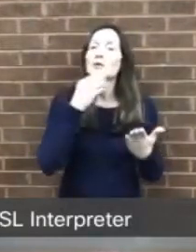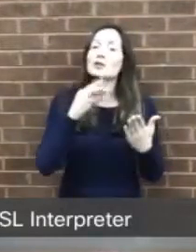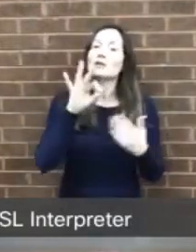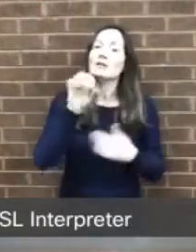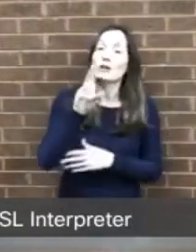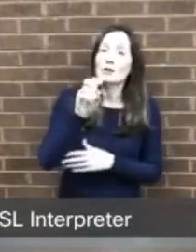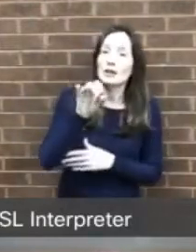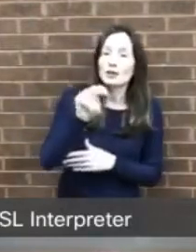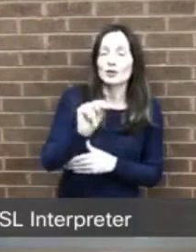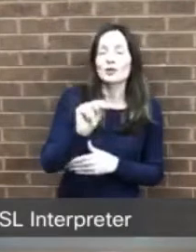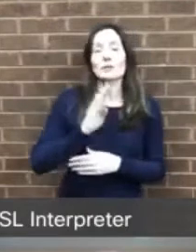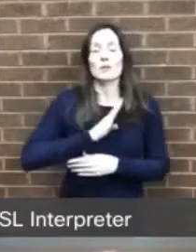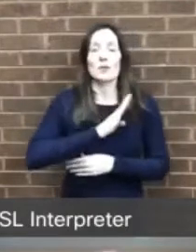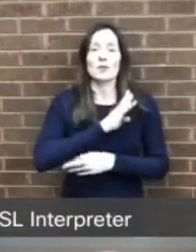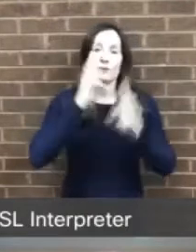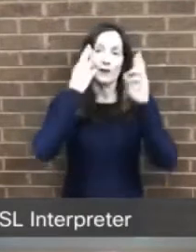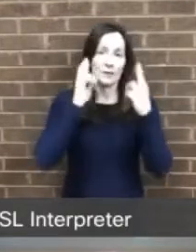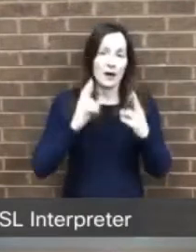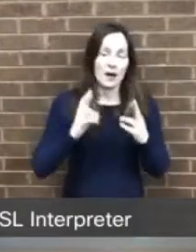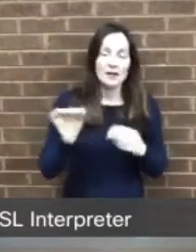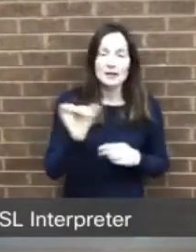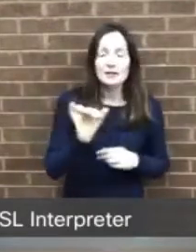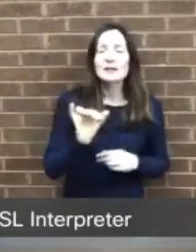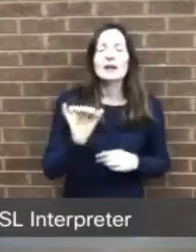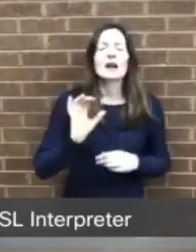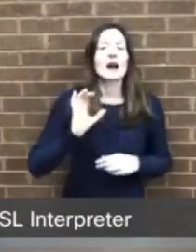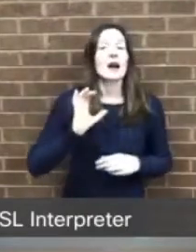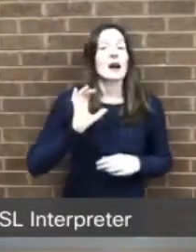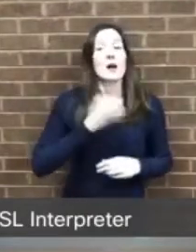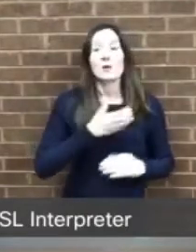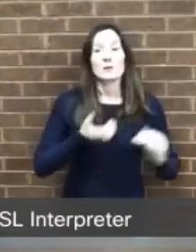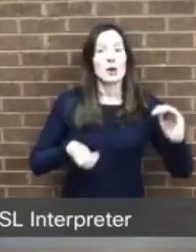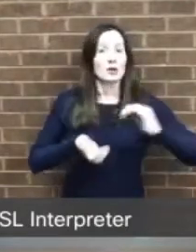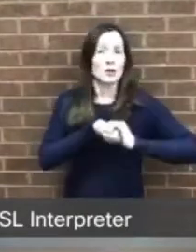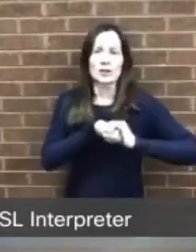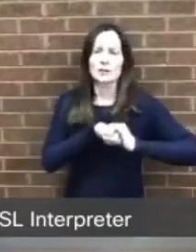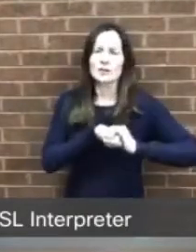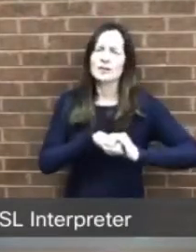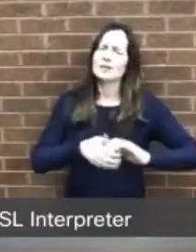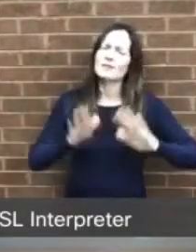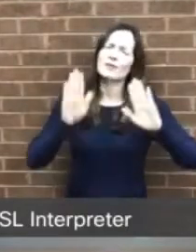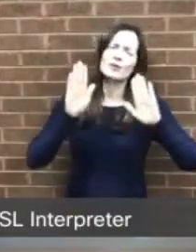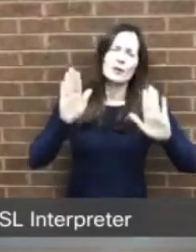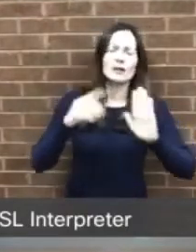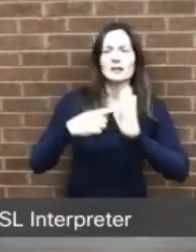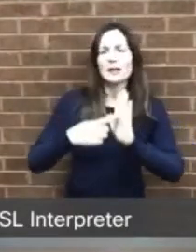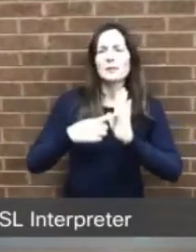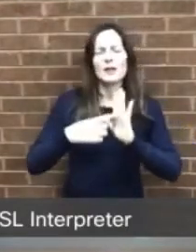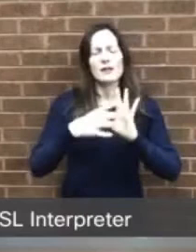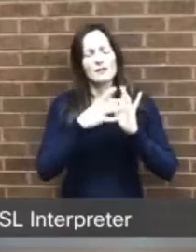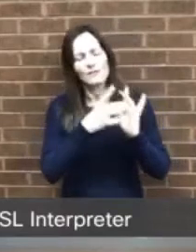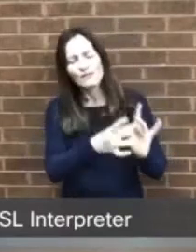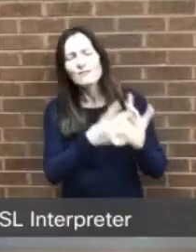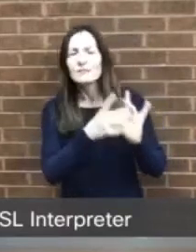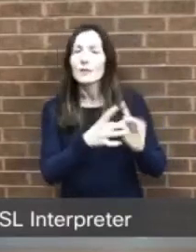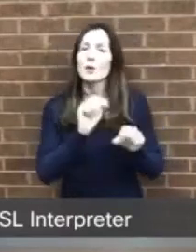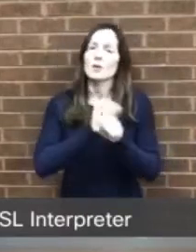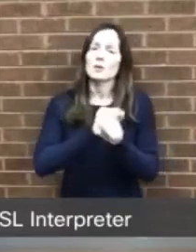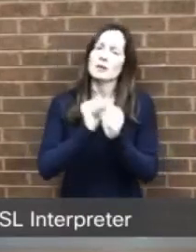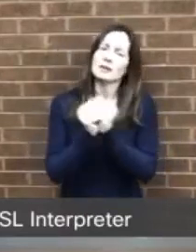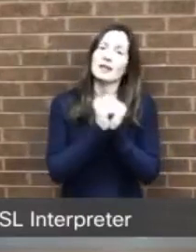Our partnership is a great example of collaboration and working together for the entire